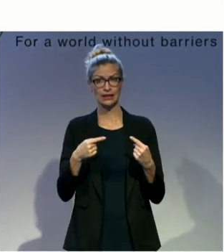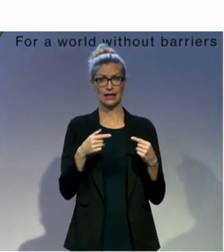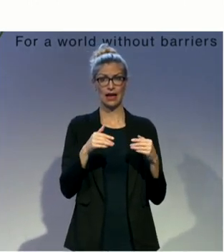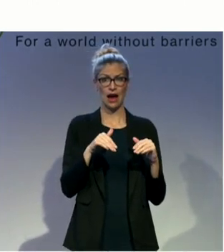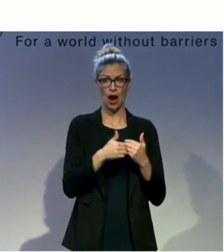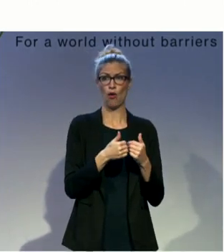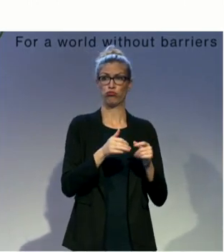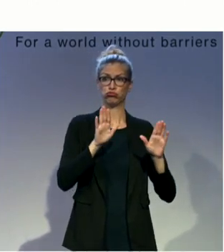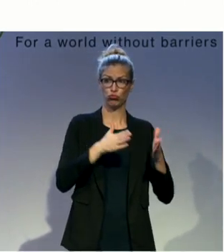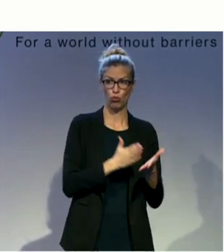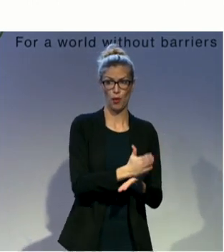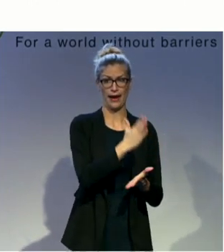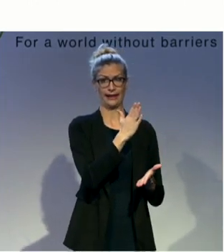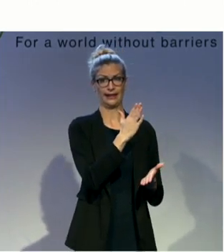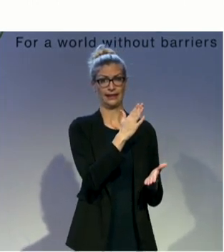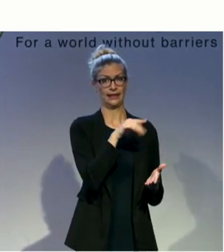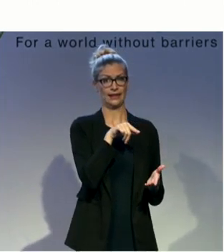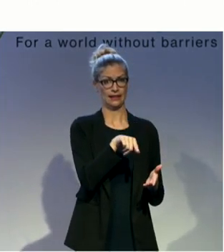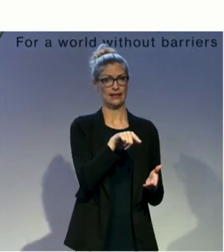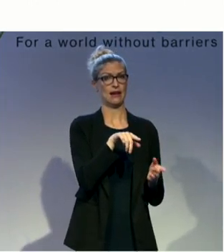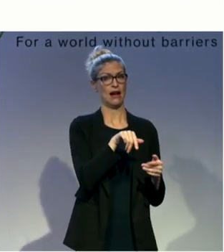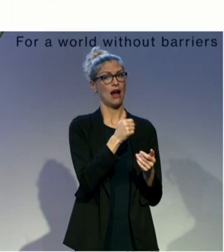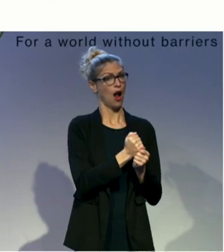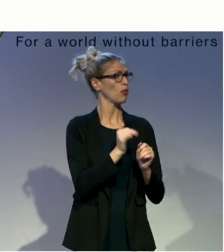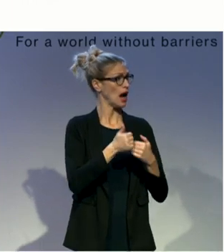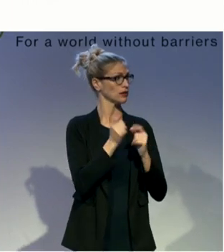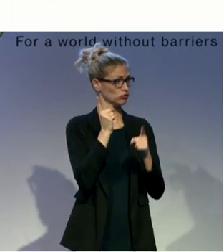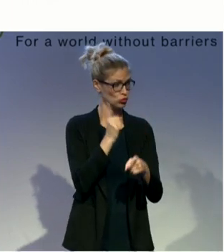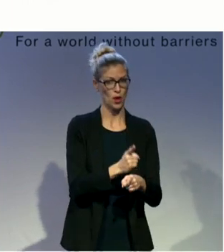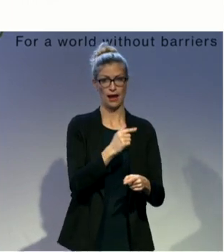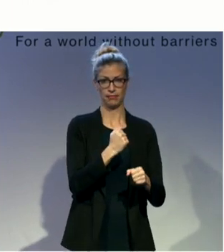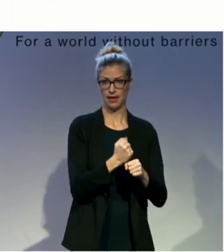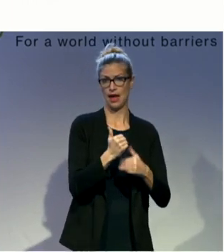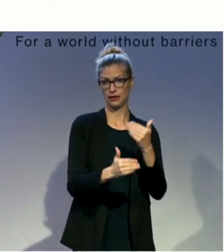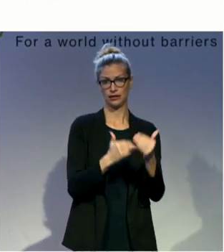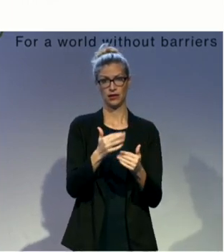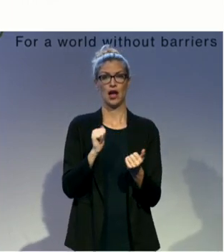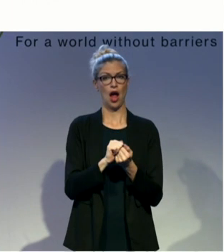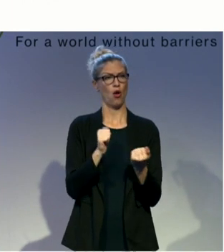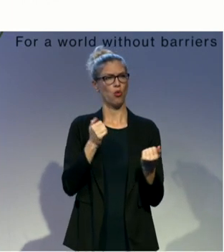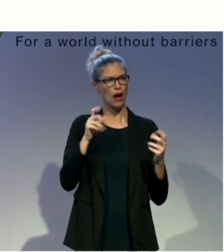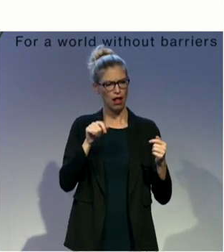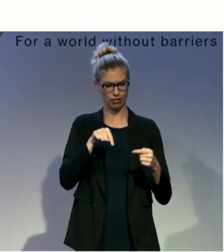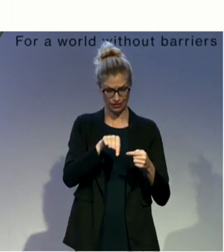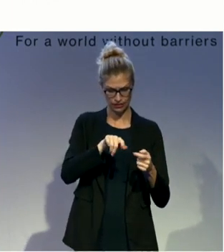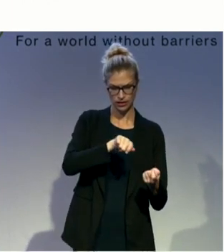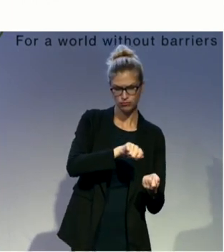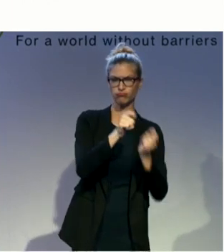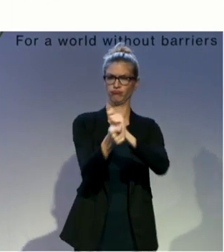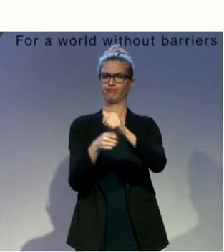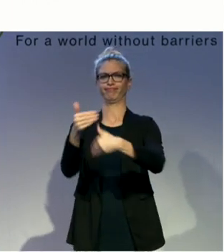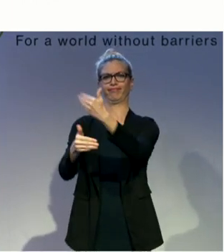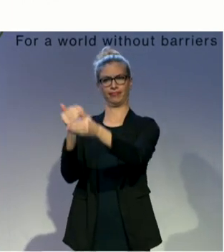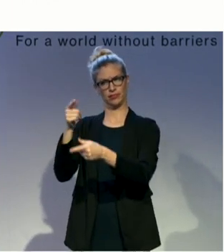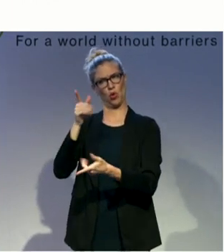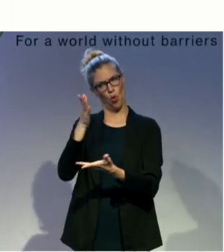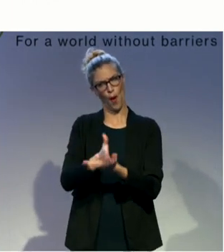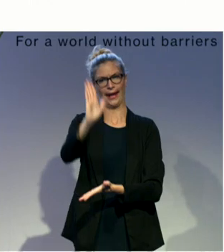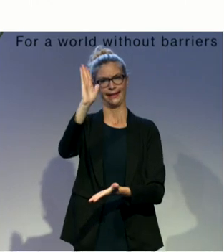political participation of people with disability and how to make his process